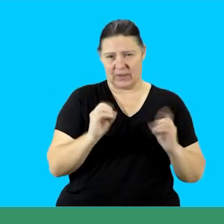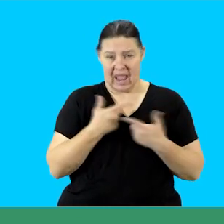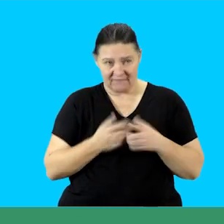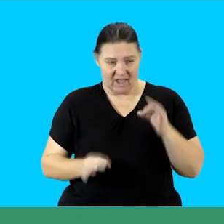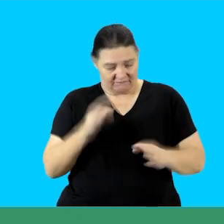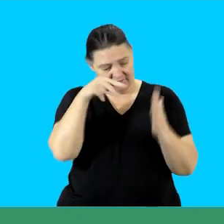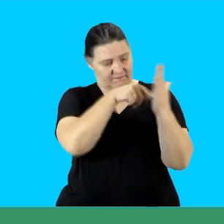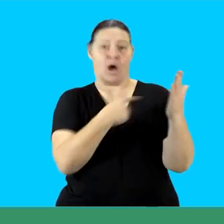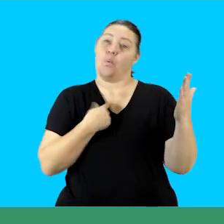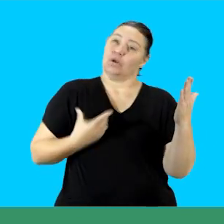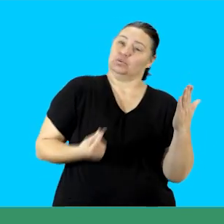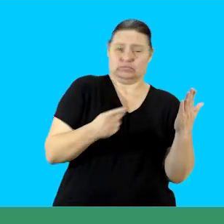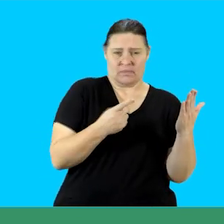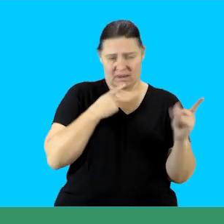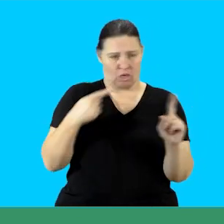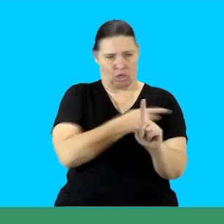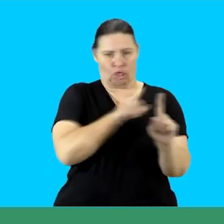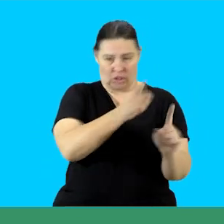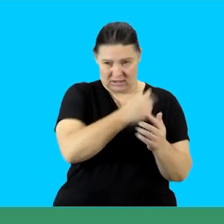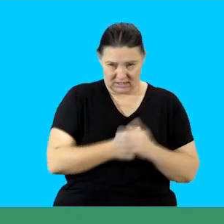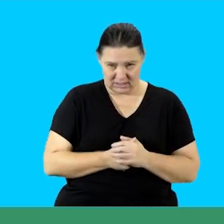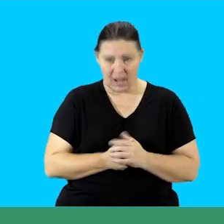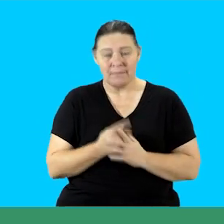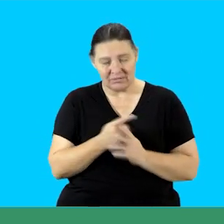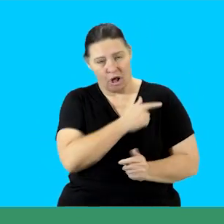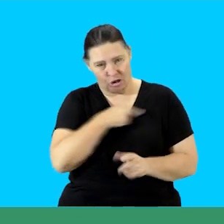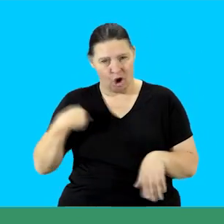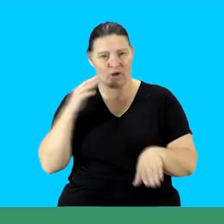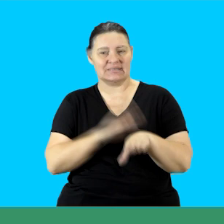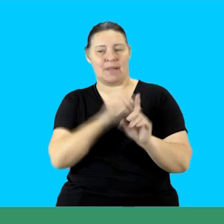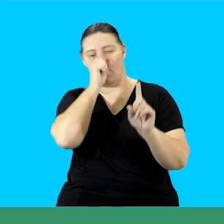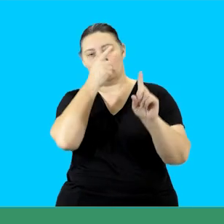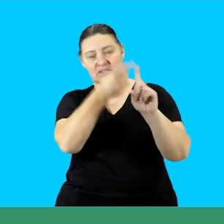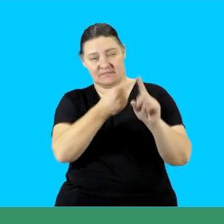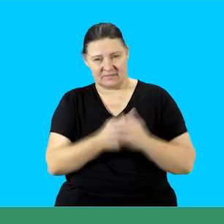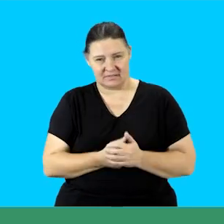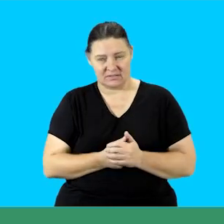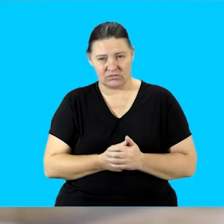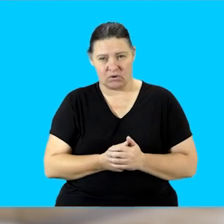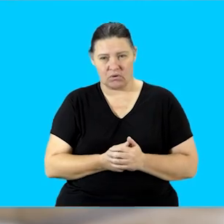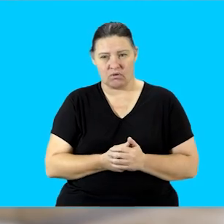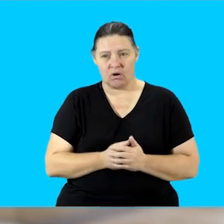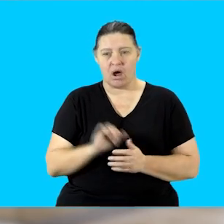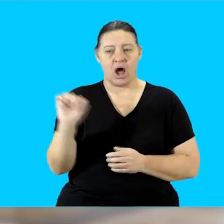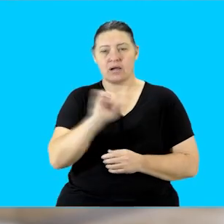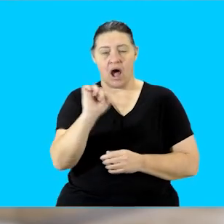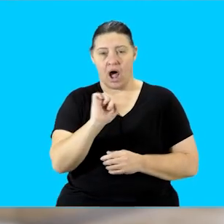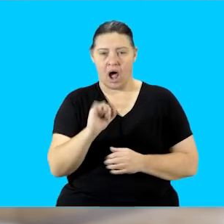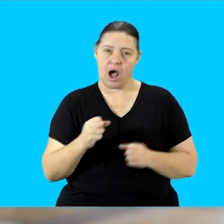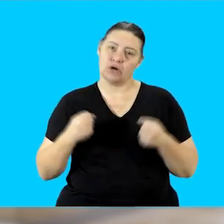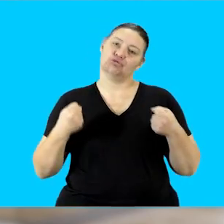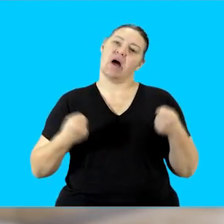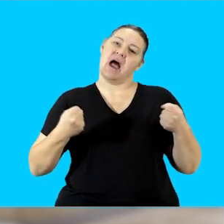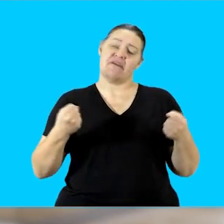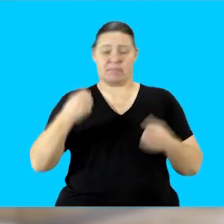will lack focus and direction and its single long-term objective. So obviously, you cannot drive a car without a